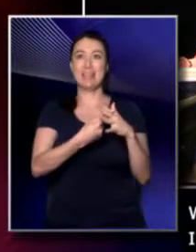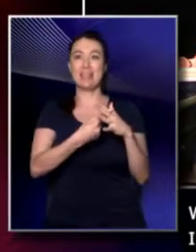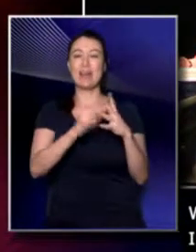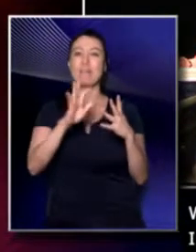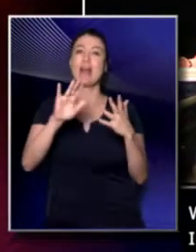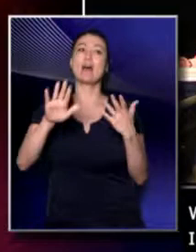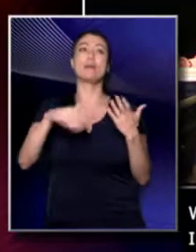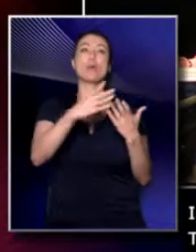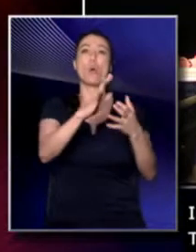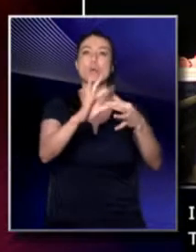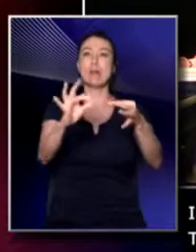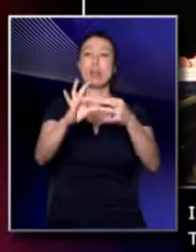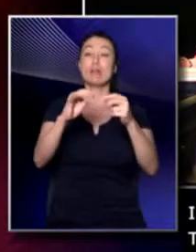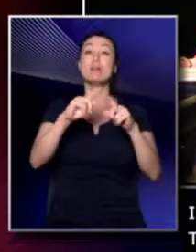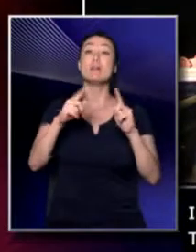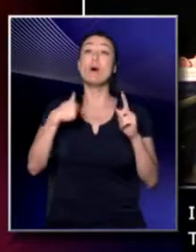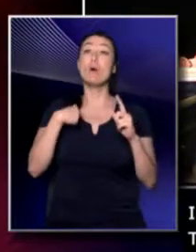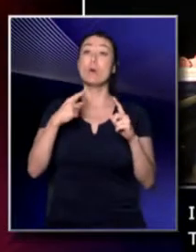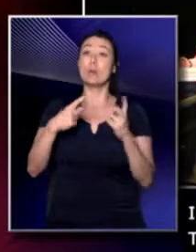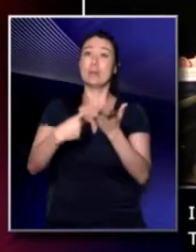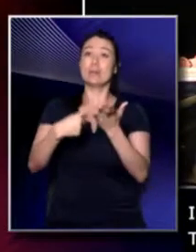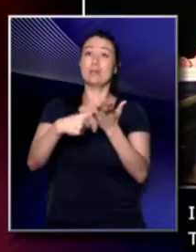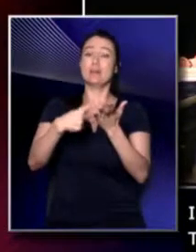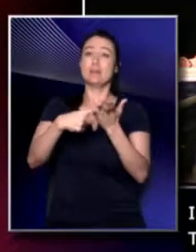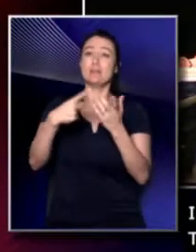dialogue, but when we talk about